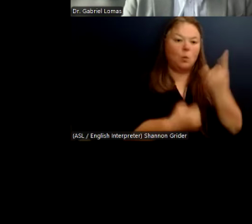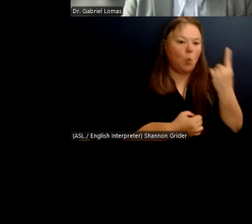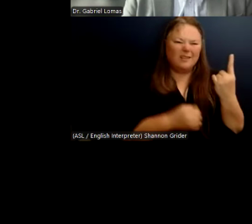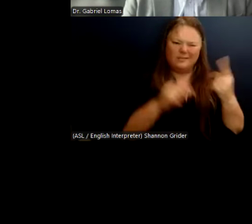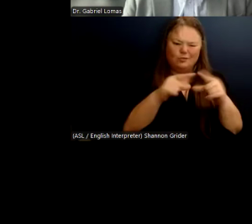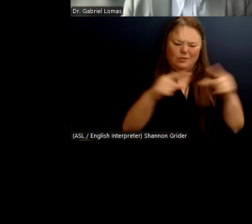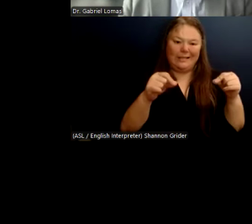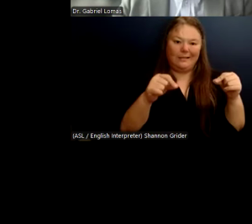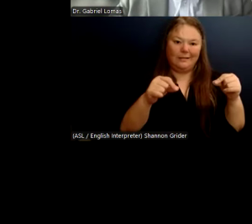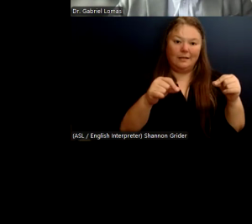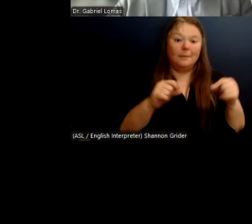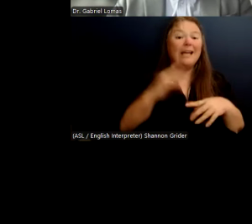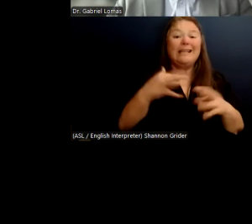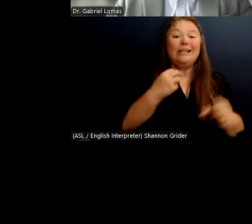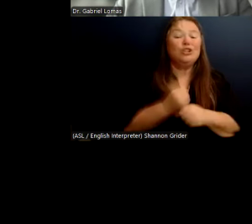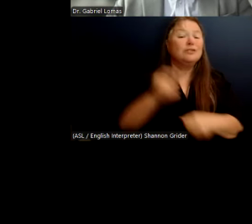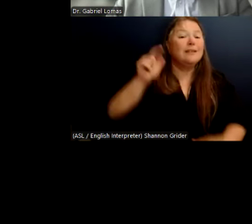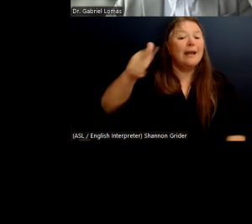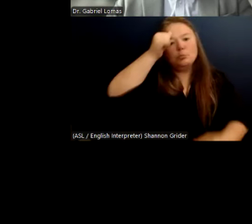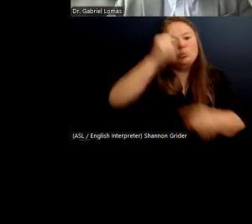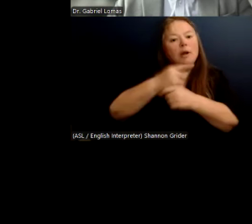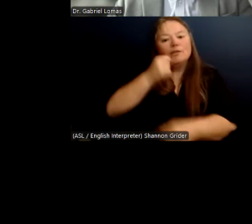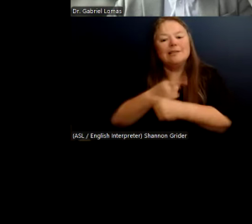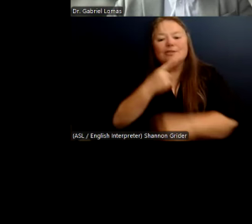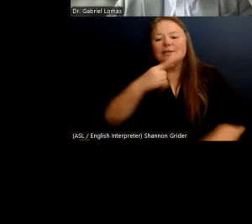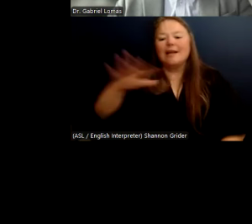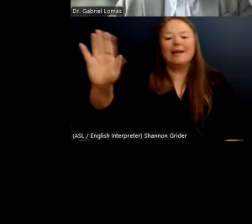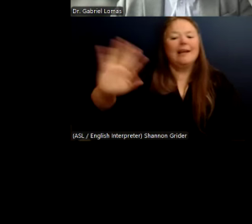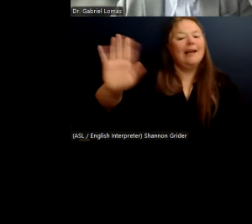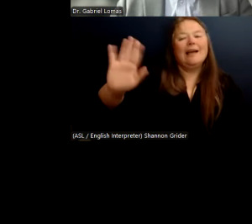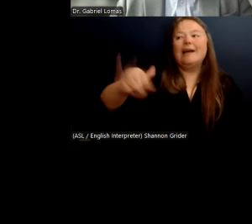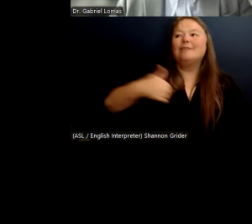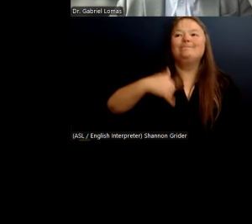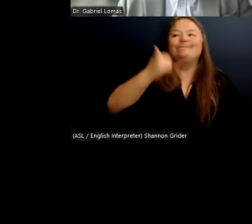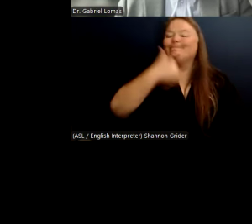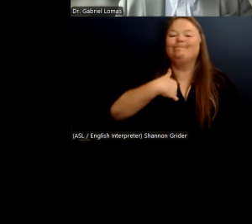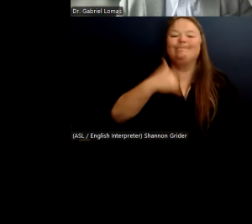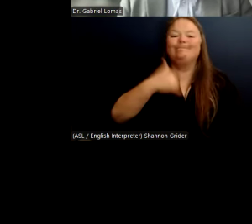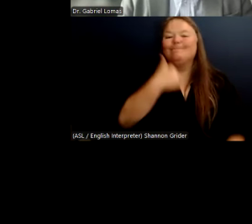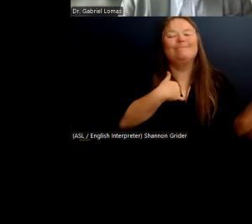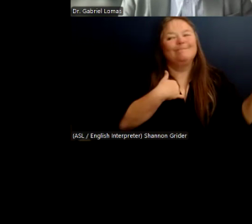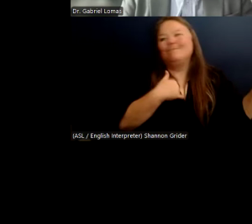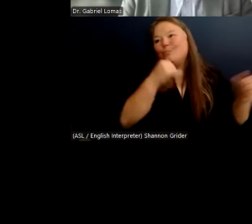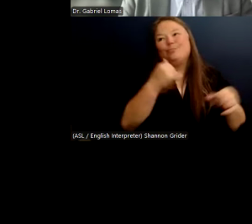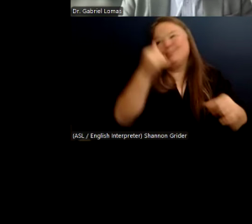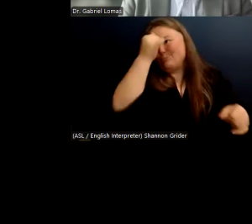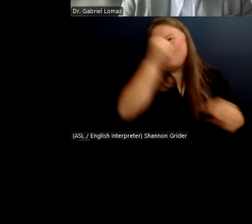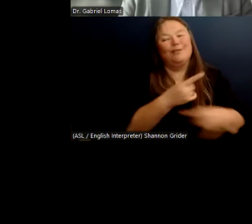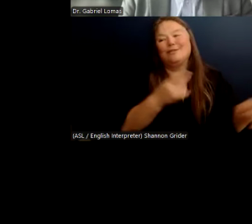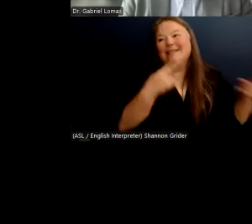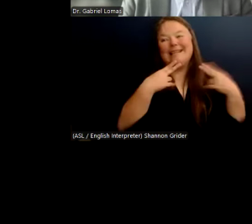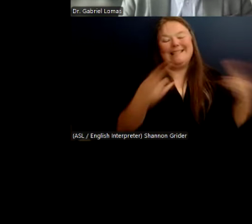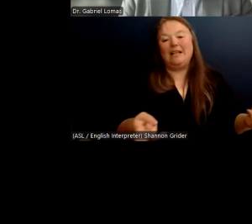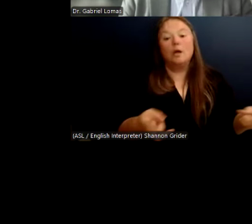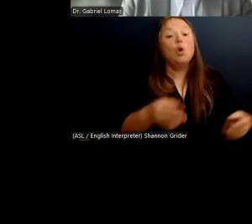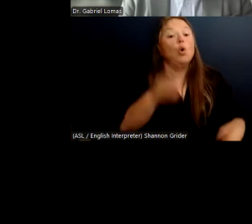and sister actually recanted and gave affidavits that he was innocent. He had witnesses that said